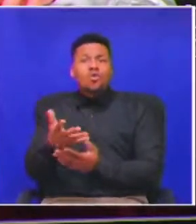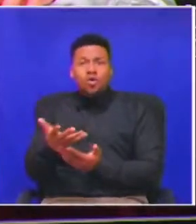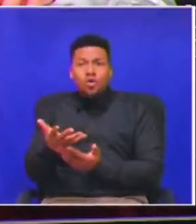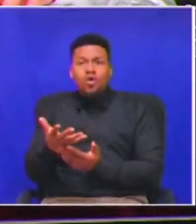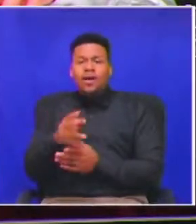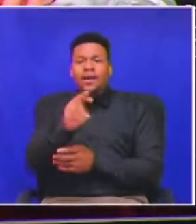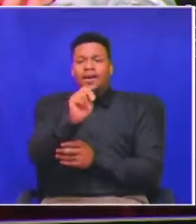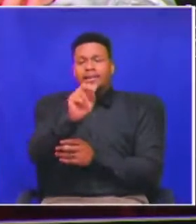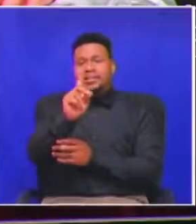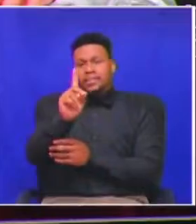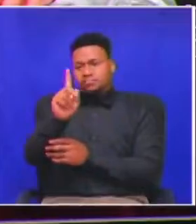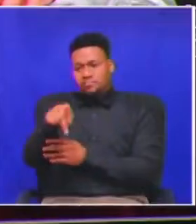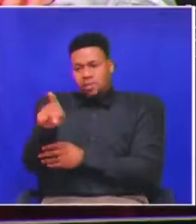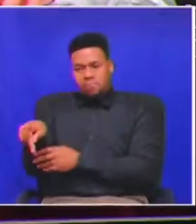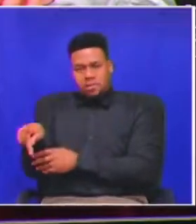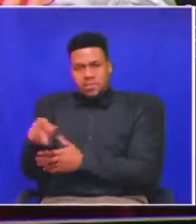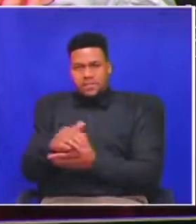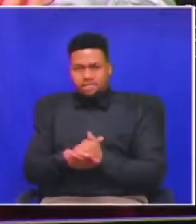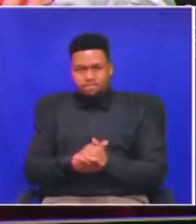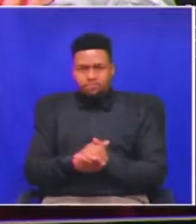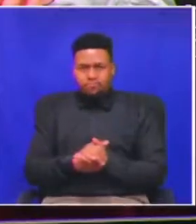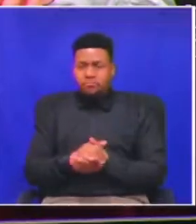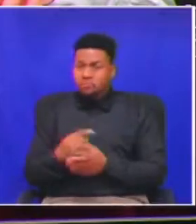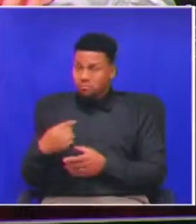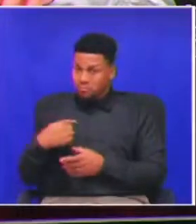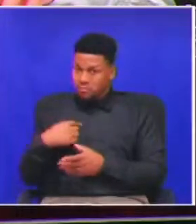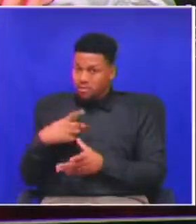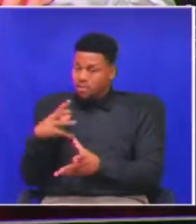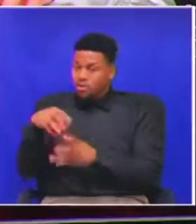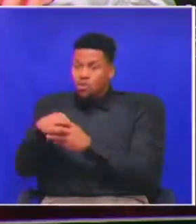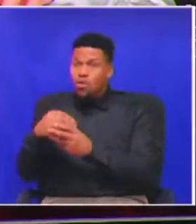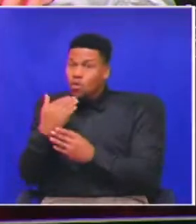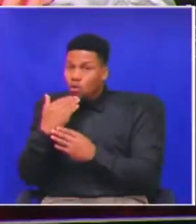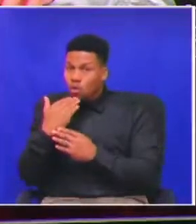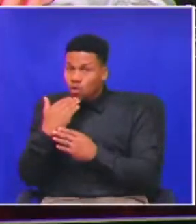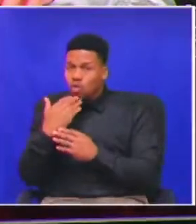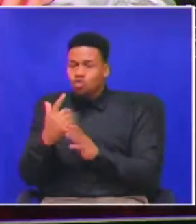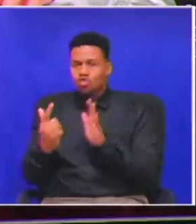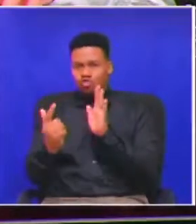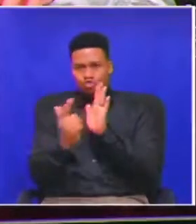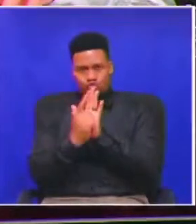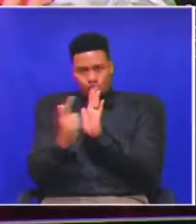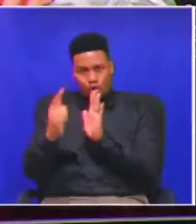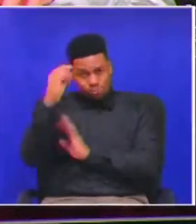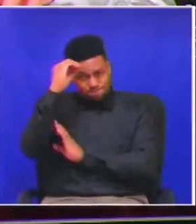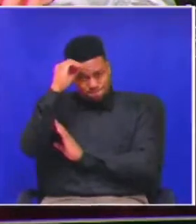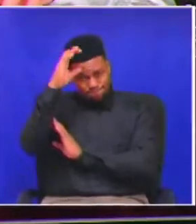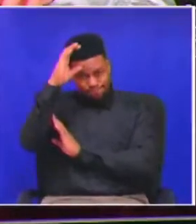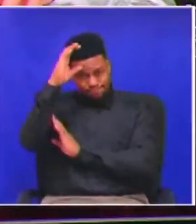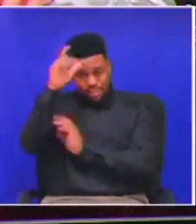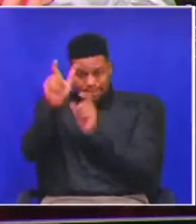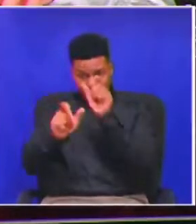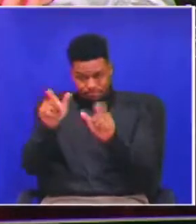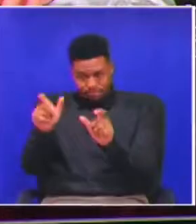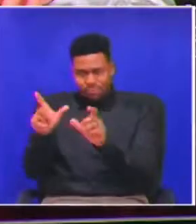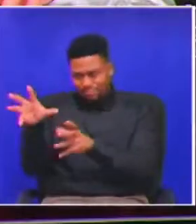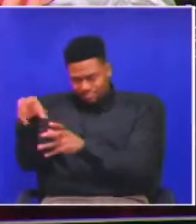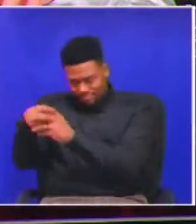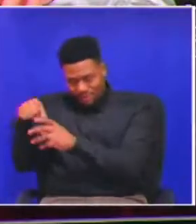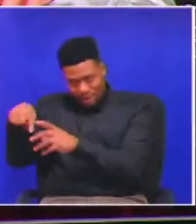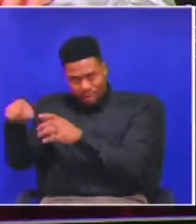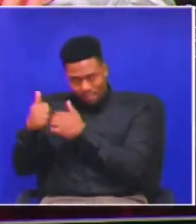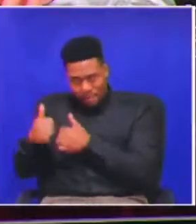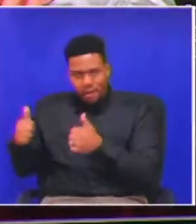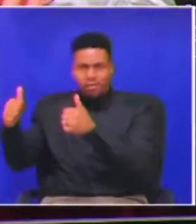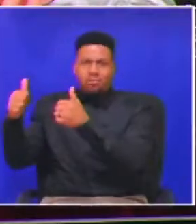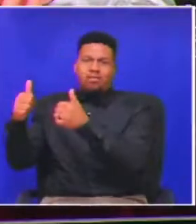NDPP. I have included legal practitioners in the advisory panel so that candidates are evaluated